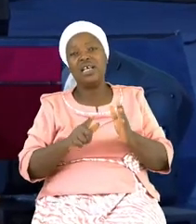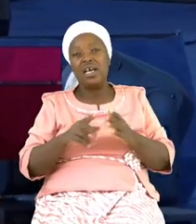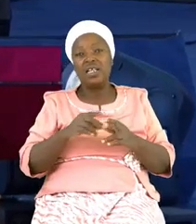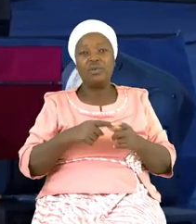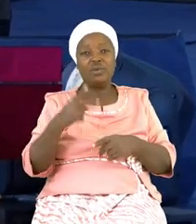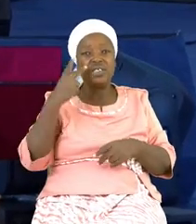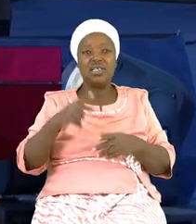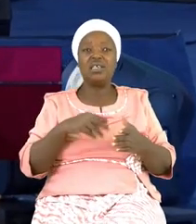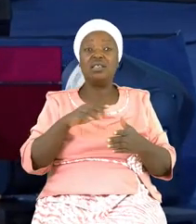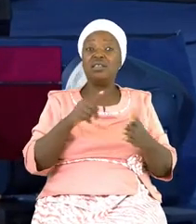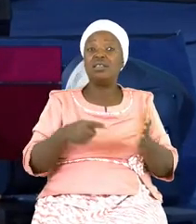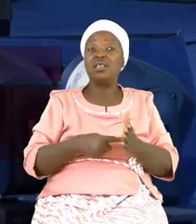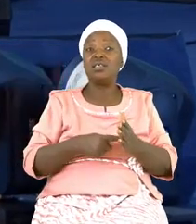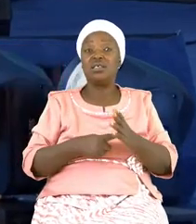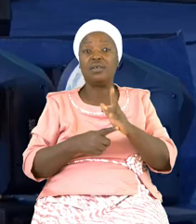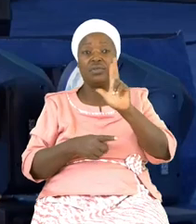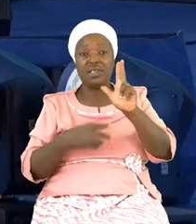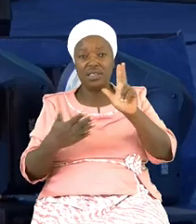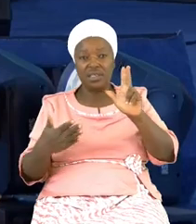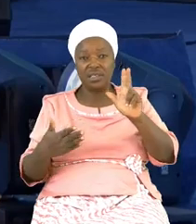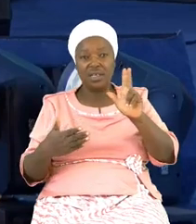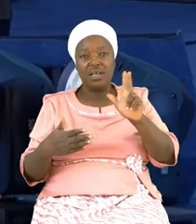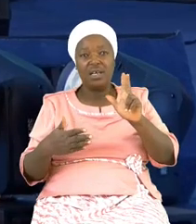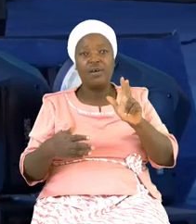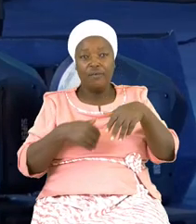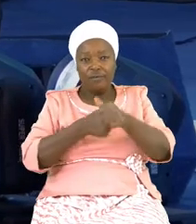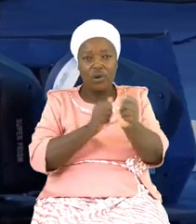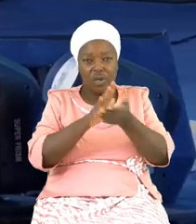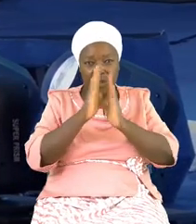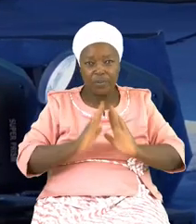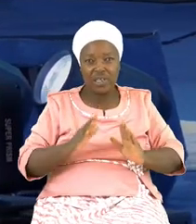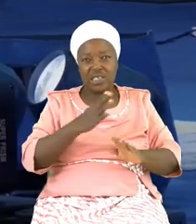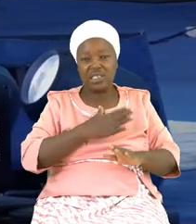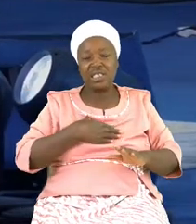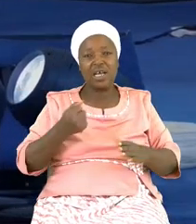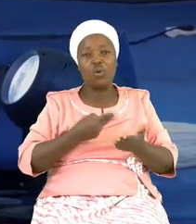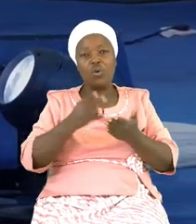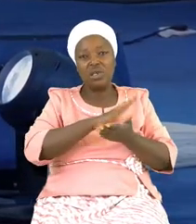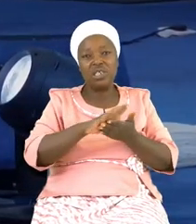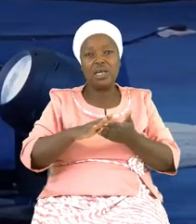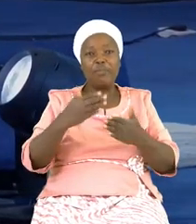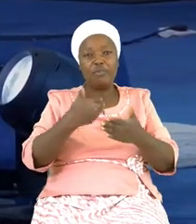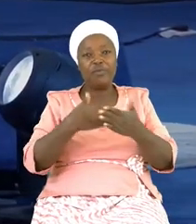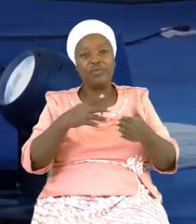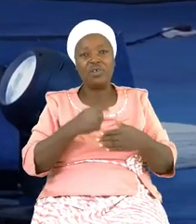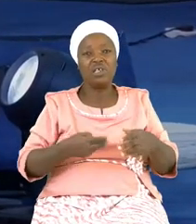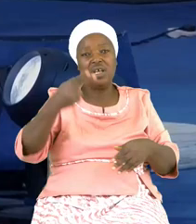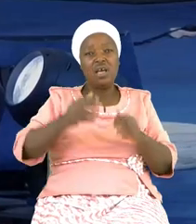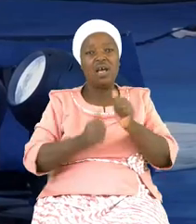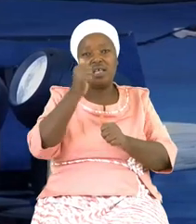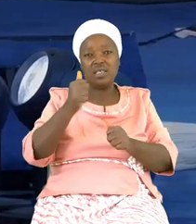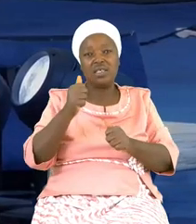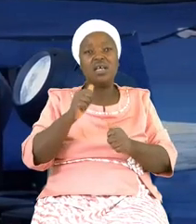Number one, following peace and holiness before the highest, that is before the Almighty. Number two,